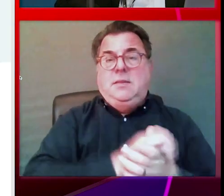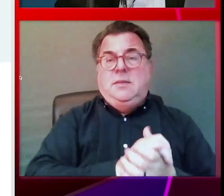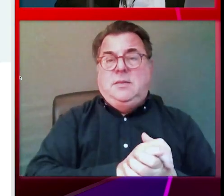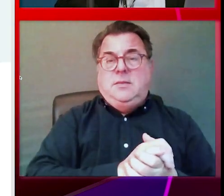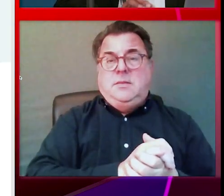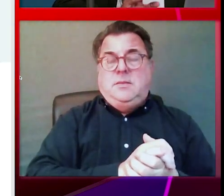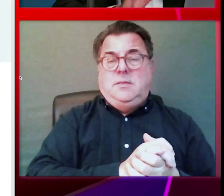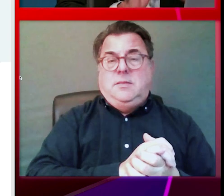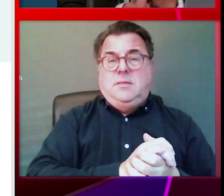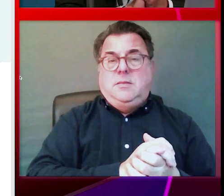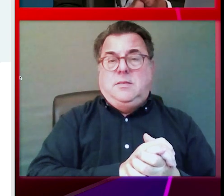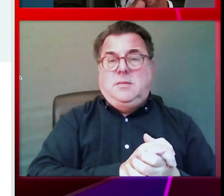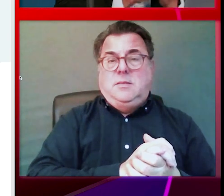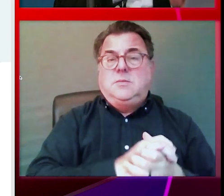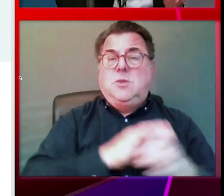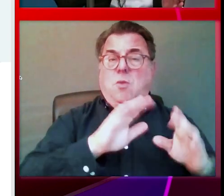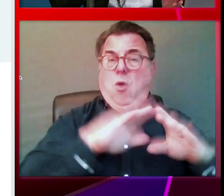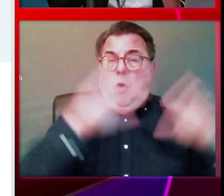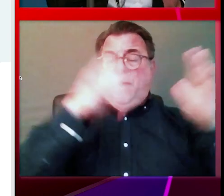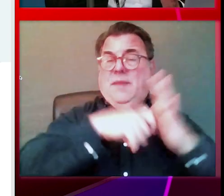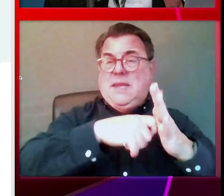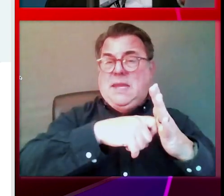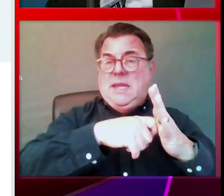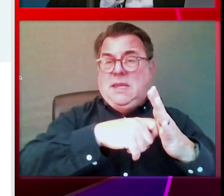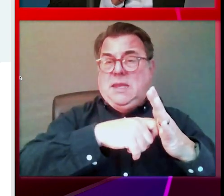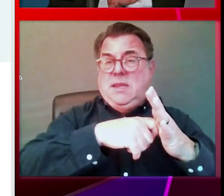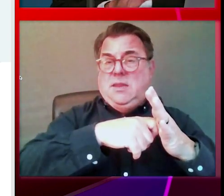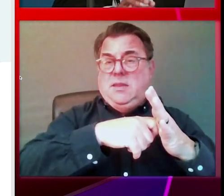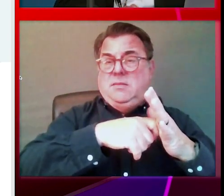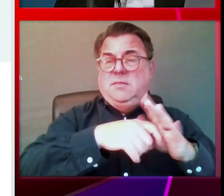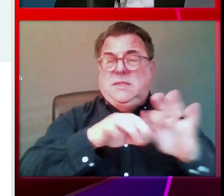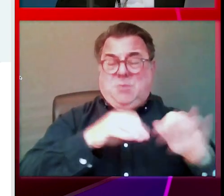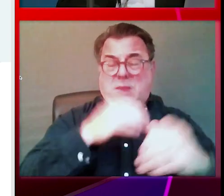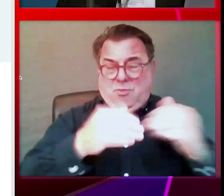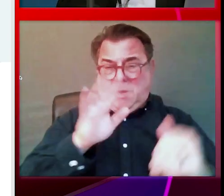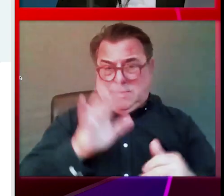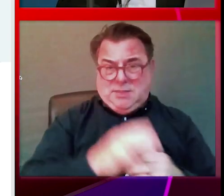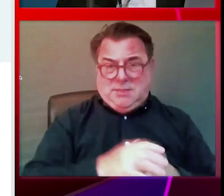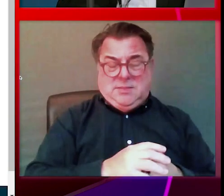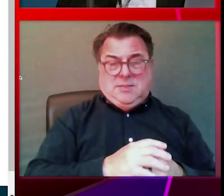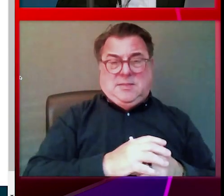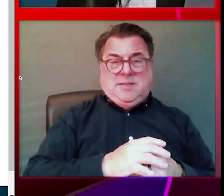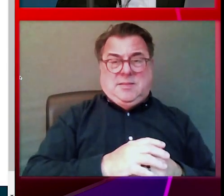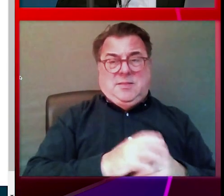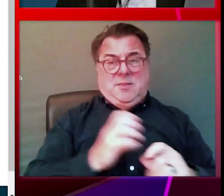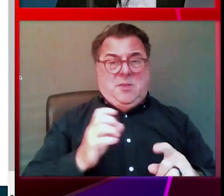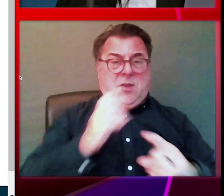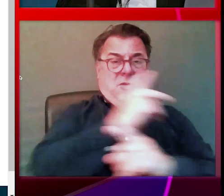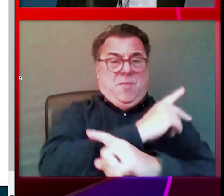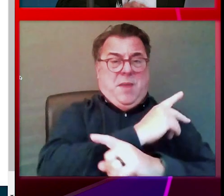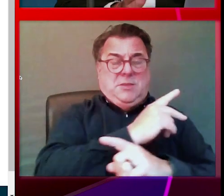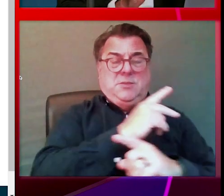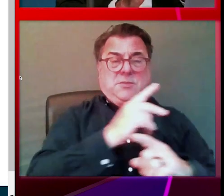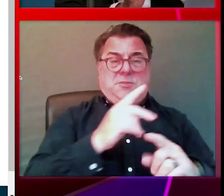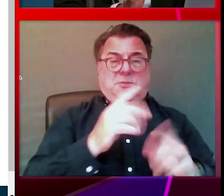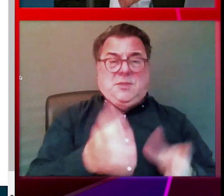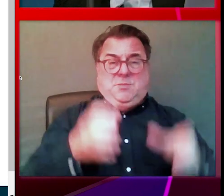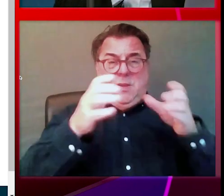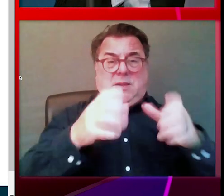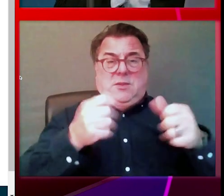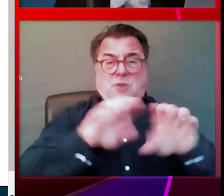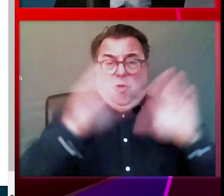So the key is unblocked. And just to walk you through, so what's going to happen is if, when I go back to the S3 bucket and try to open